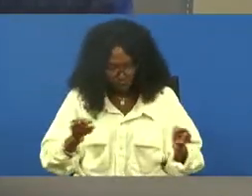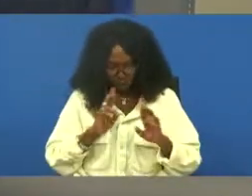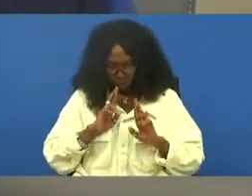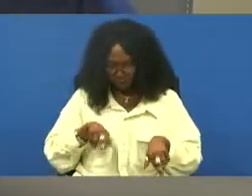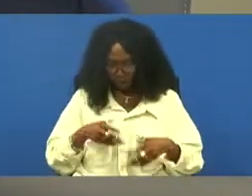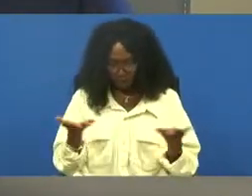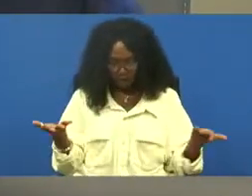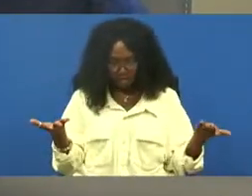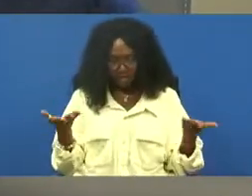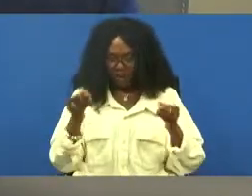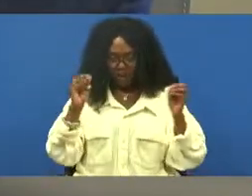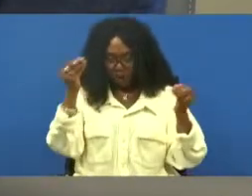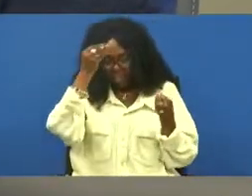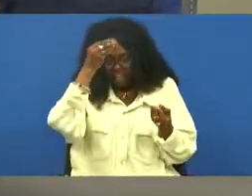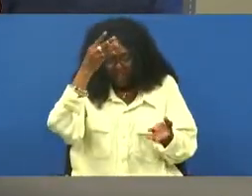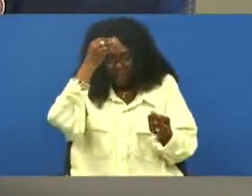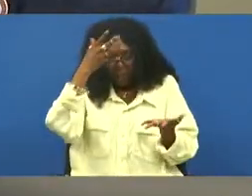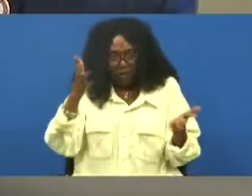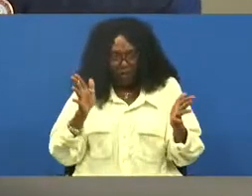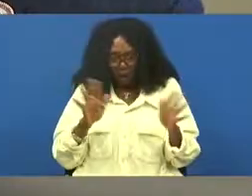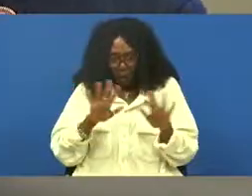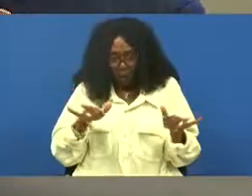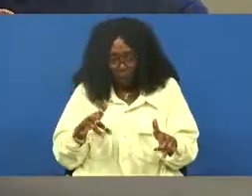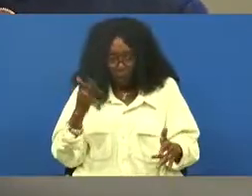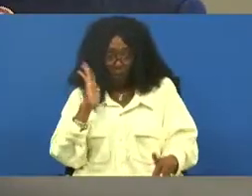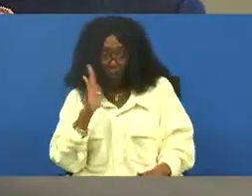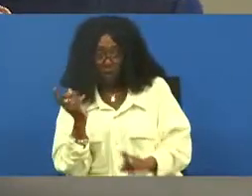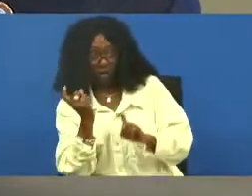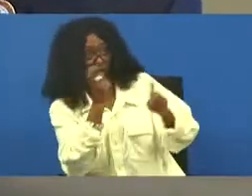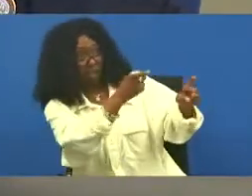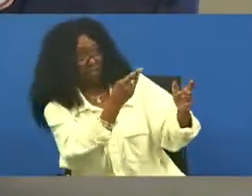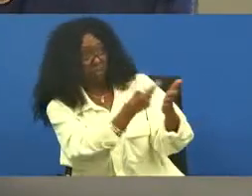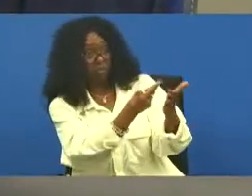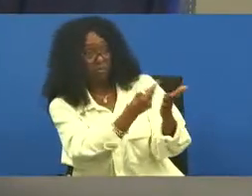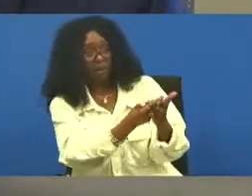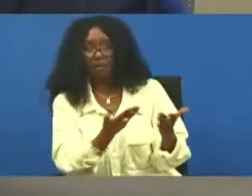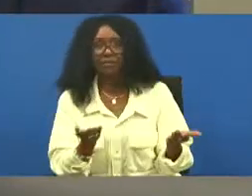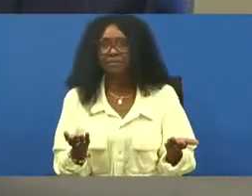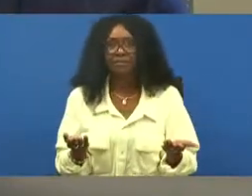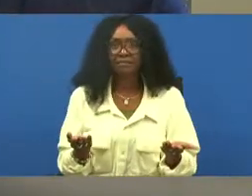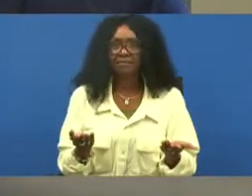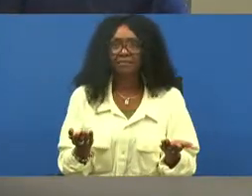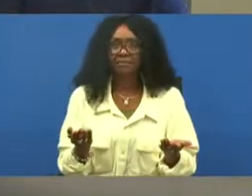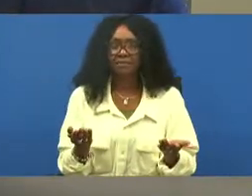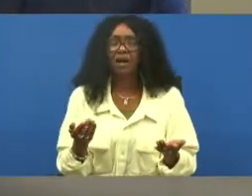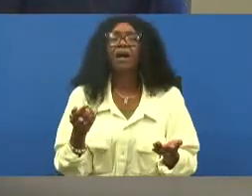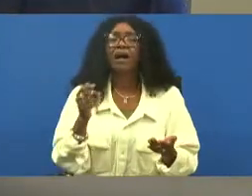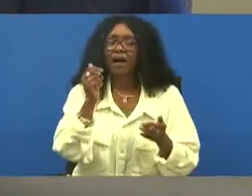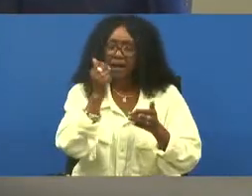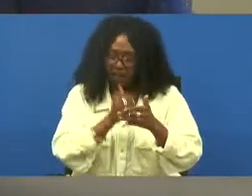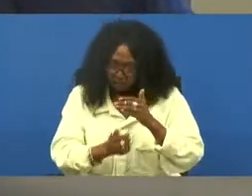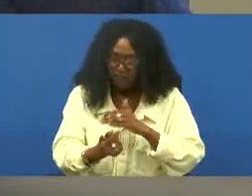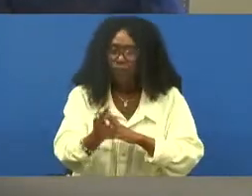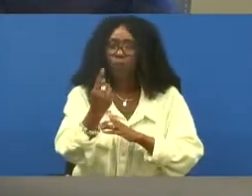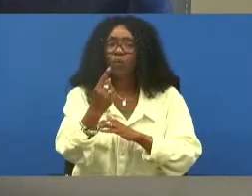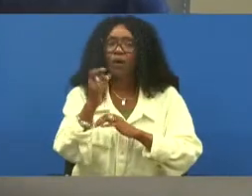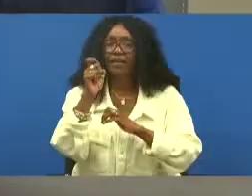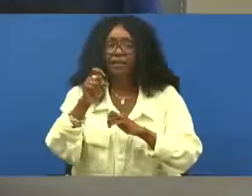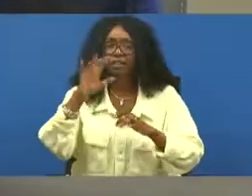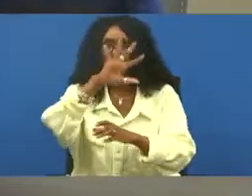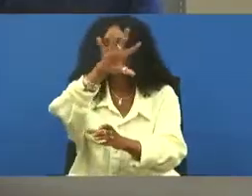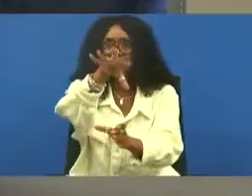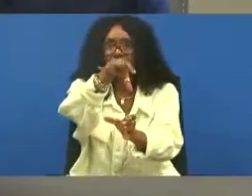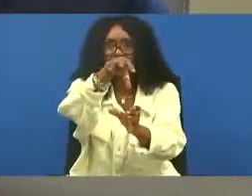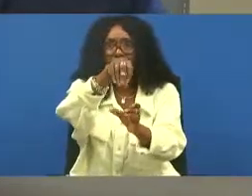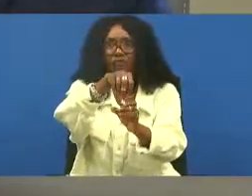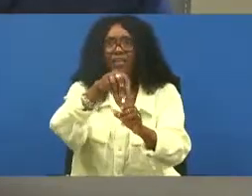And so I've asked all other colleagues and I say that for a reason because I put everybody in their own box where it relates to you. So this